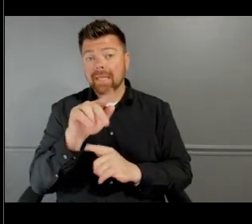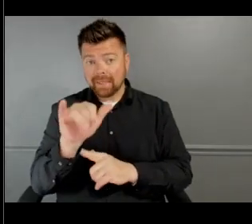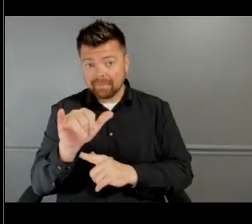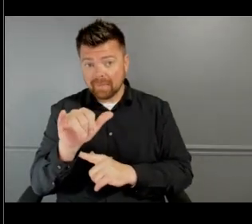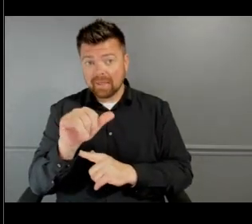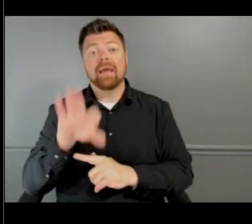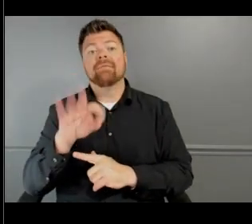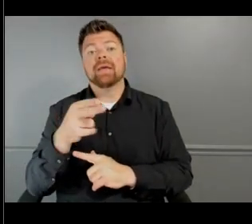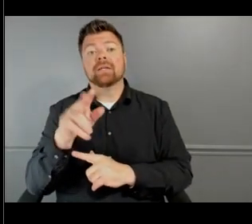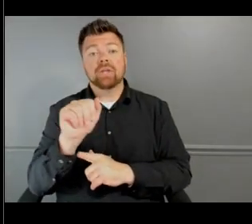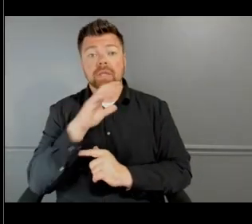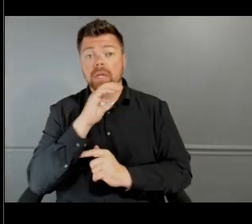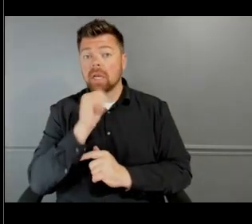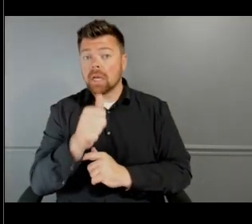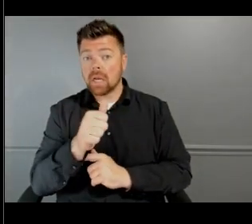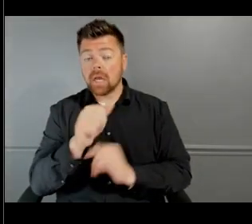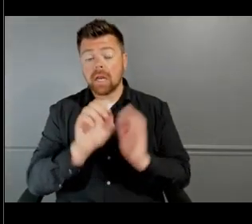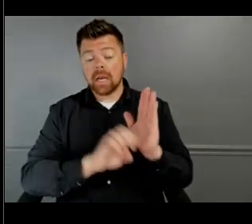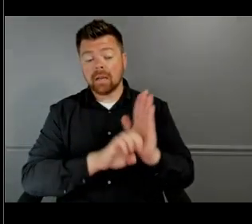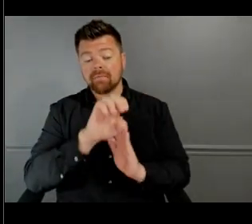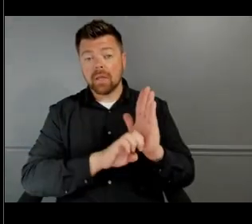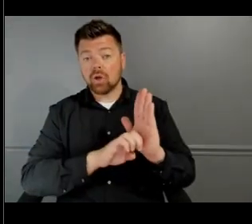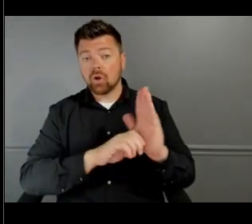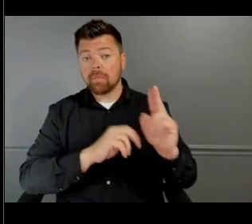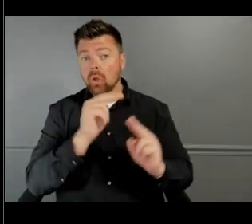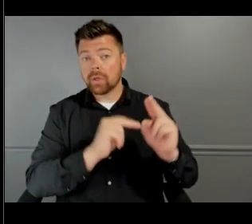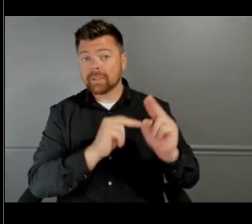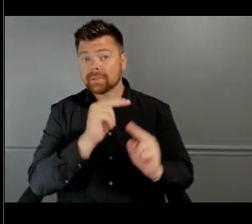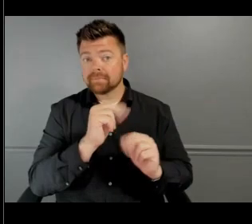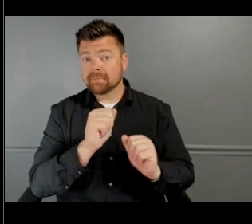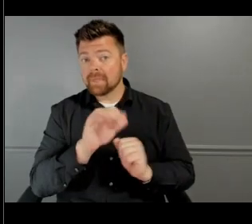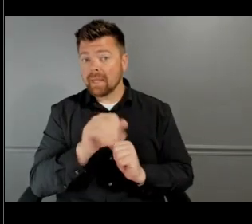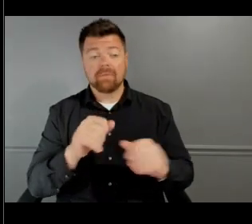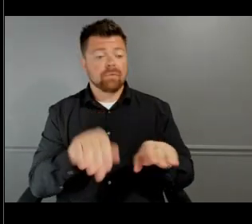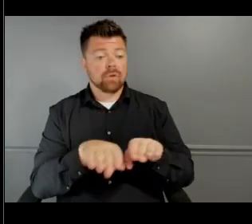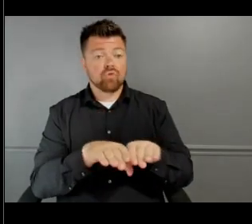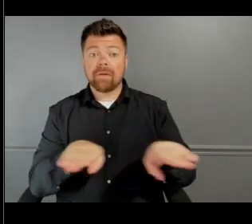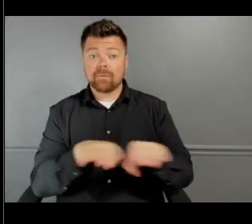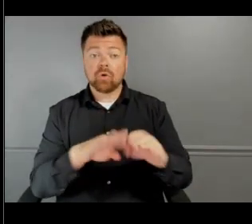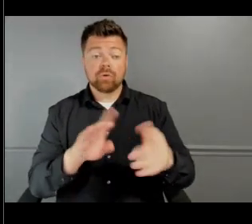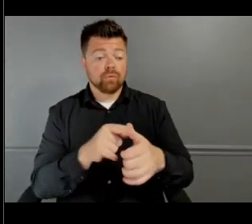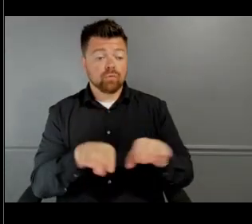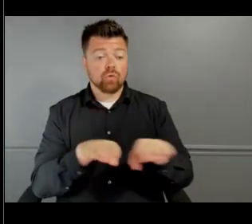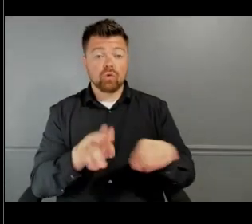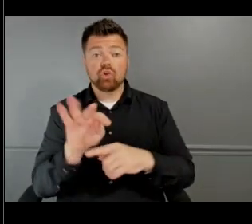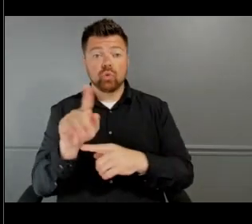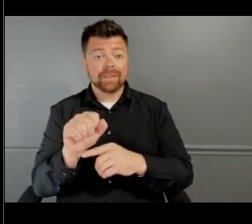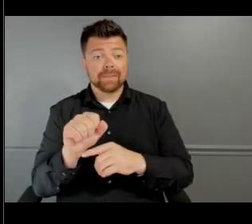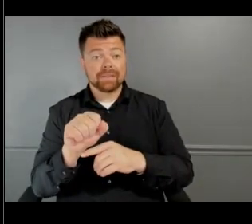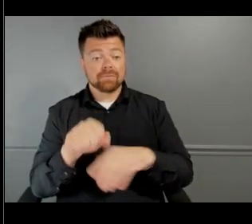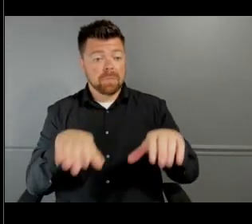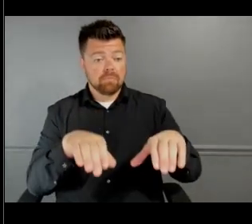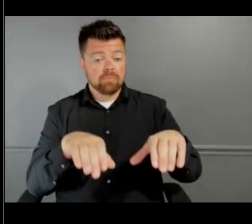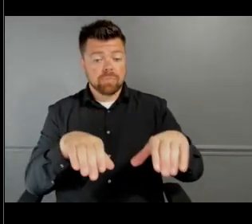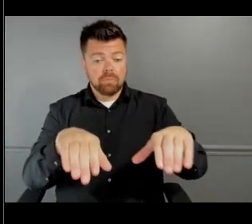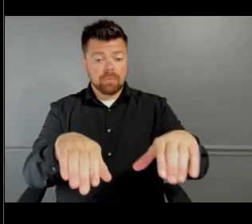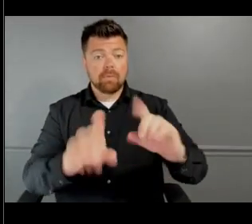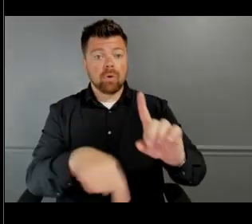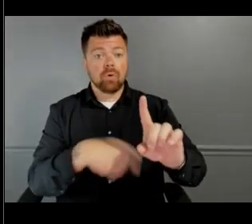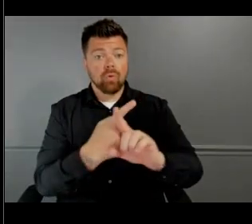to non-elevator buildings, if the ground floor units are only subject to